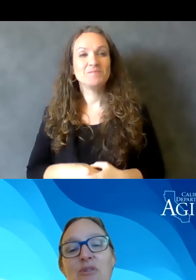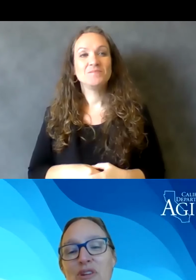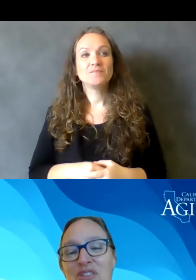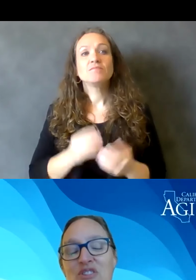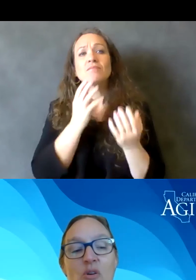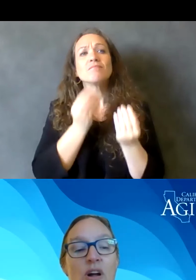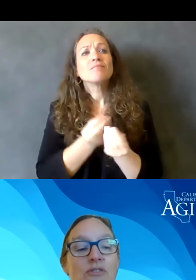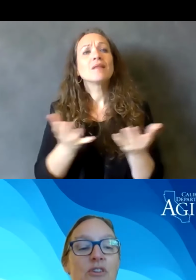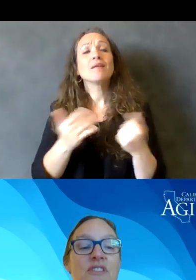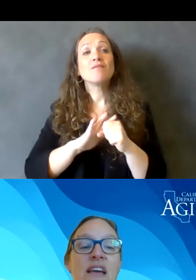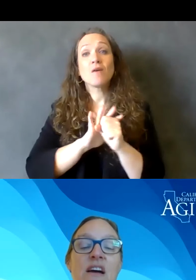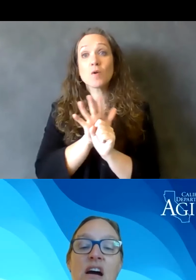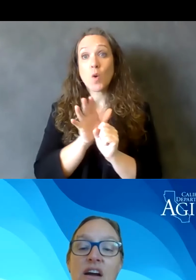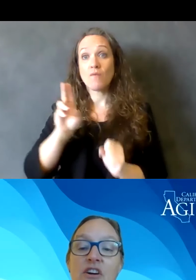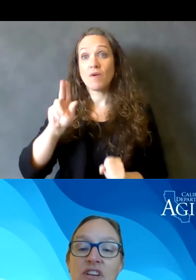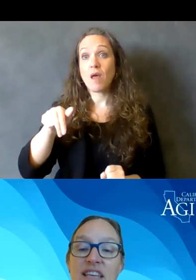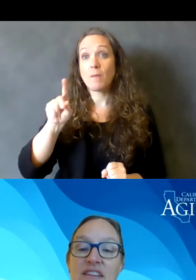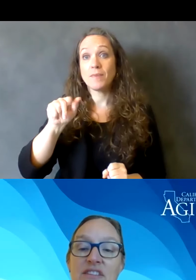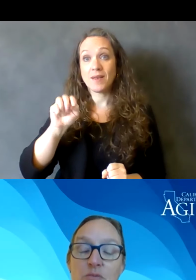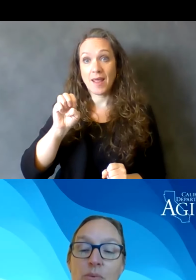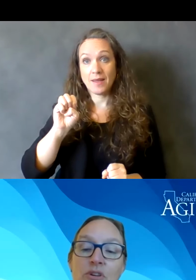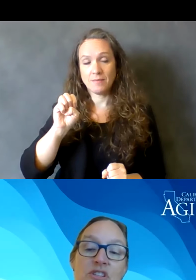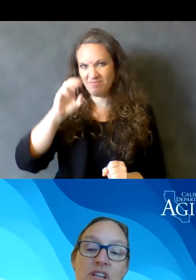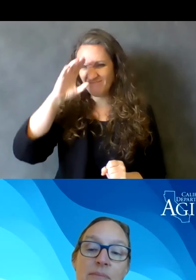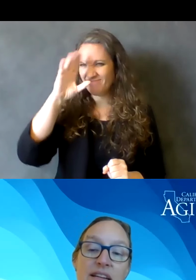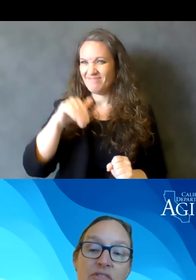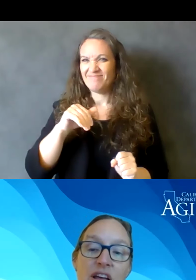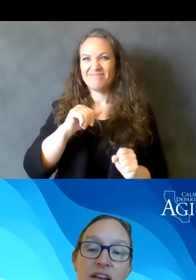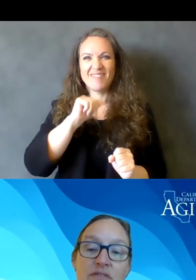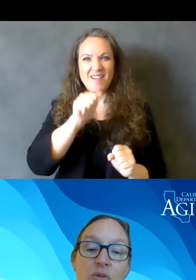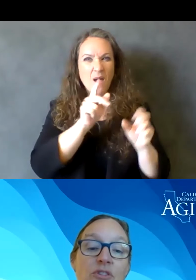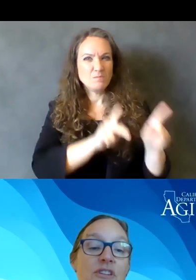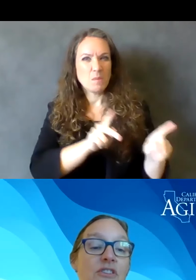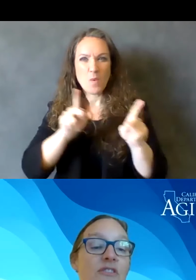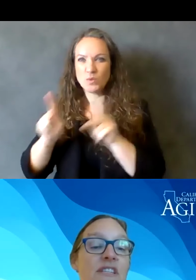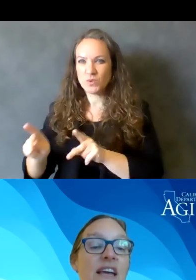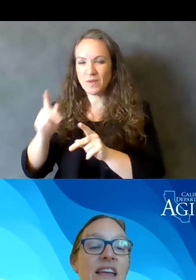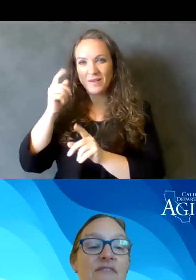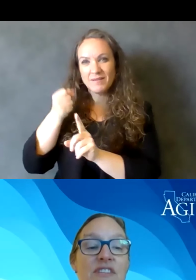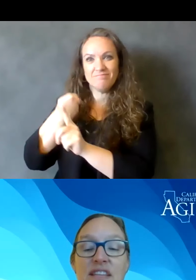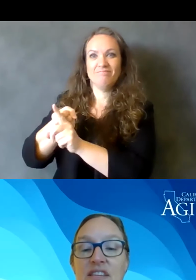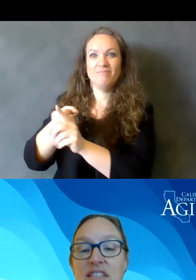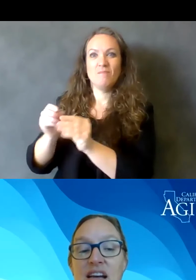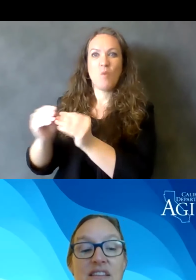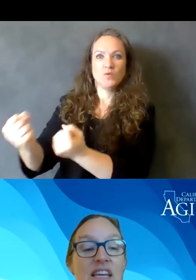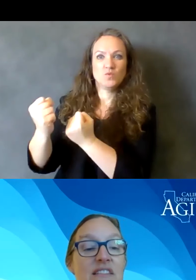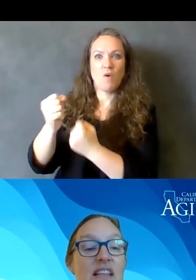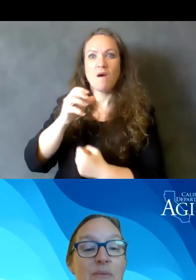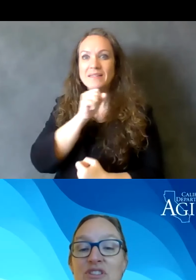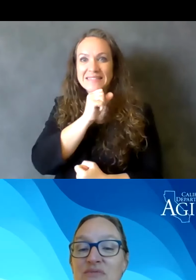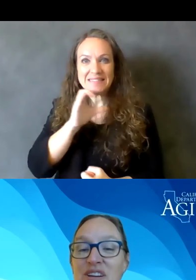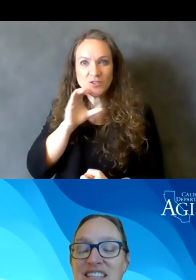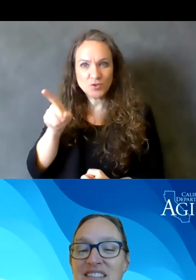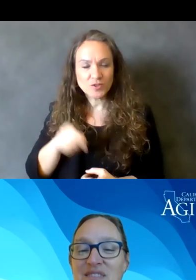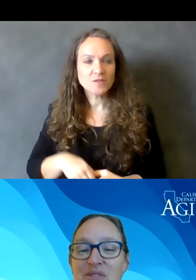As everyone on this call well knows, COVID has had a disproportionate impact on the lives of older adults. If this data slide,